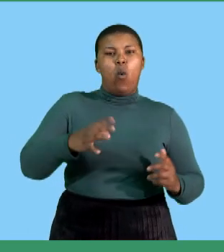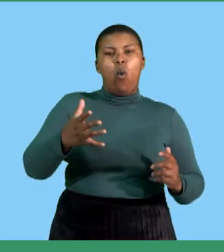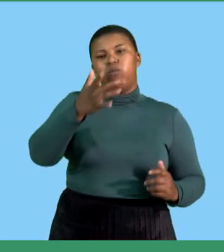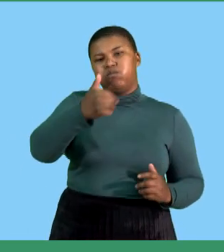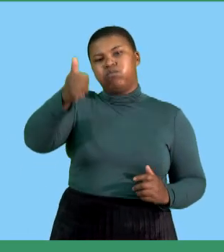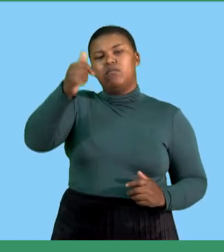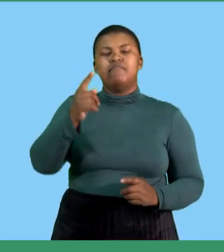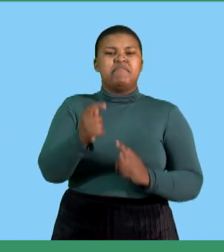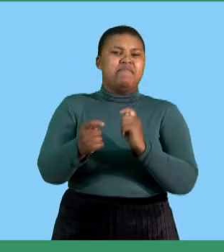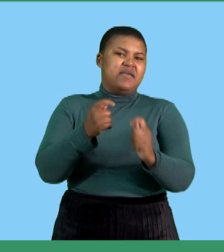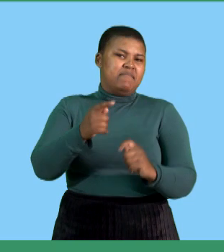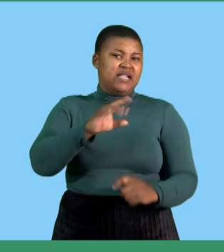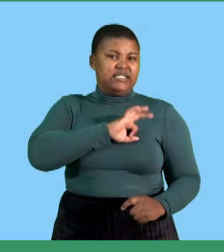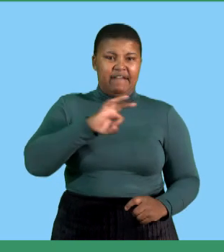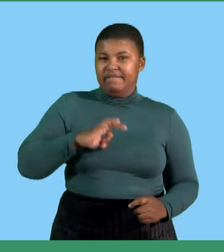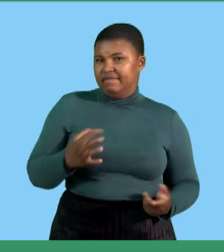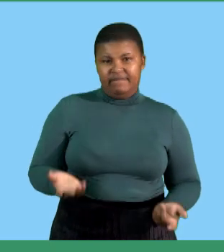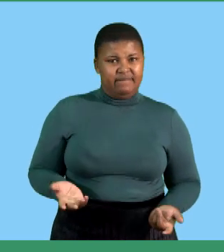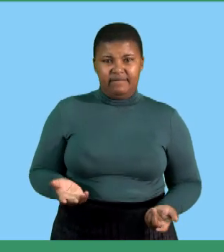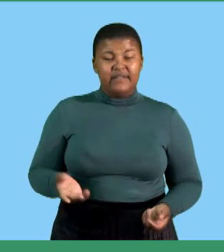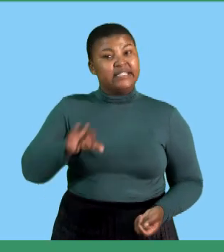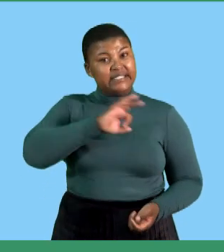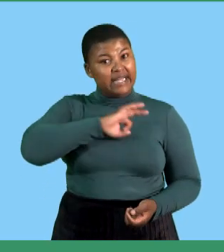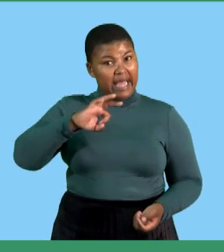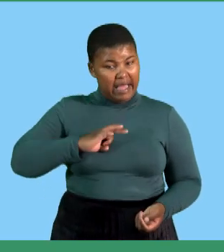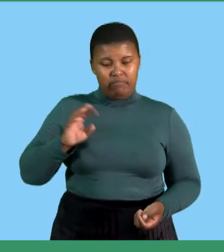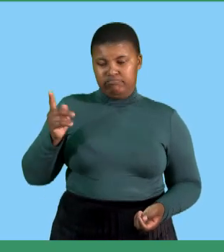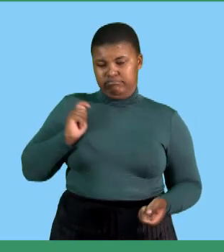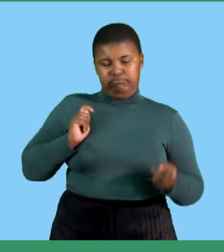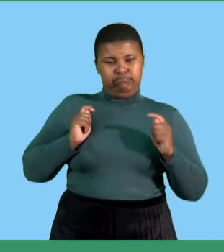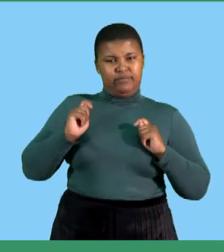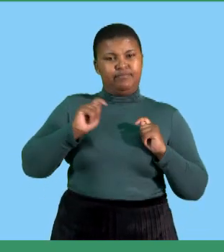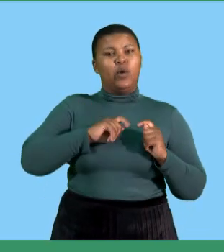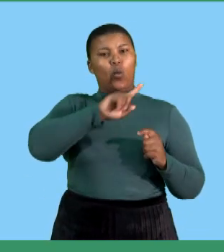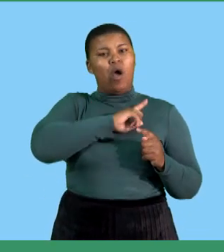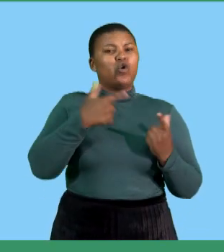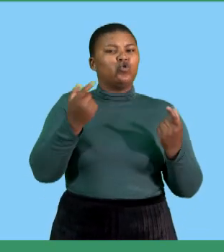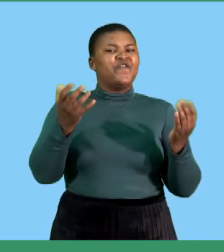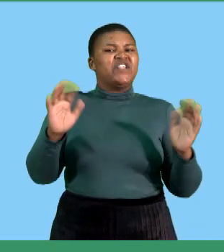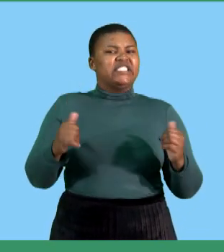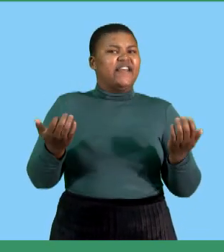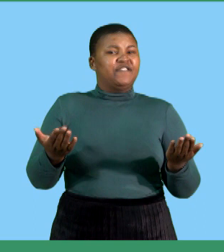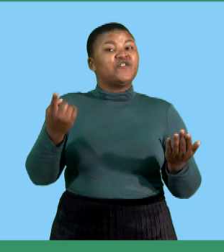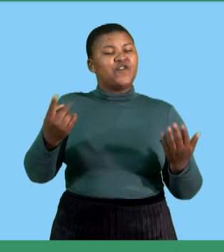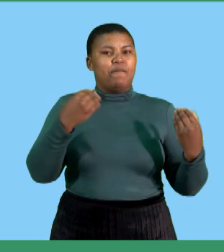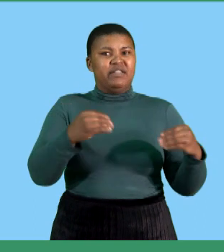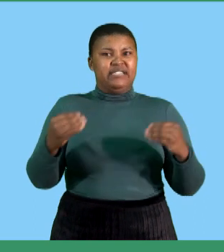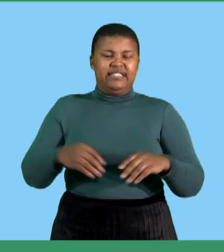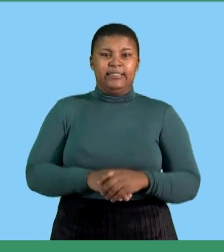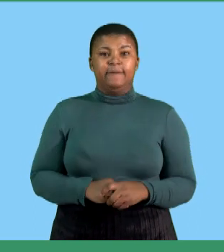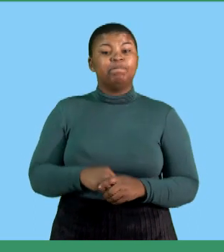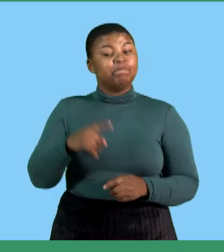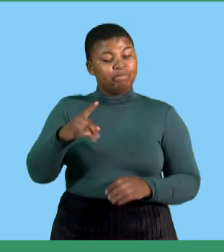the employers then pay the employees for offering their services to the businesses. All right, so that's